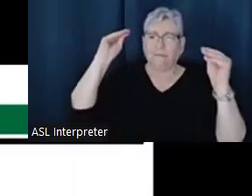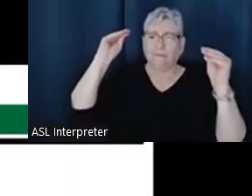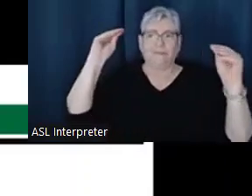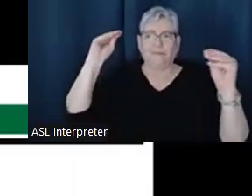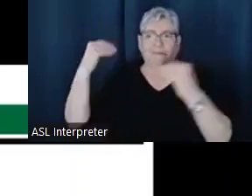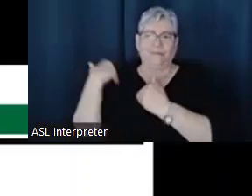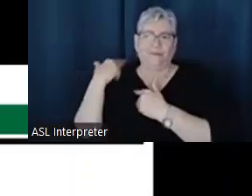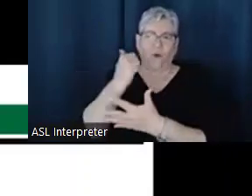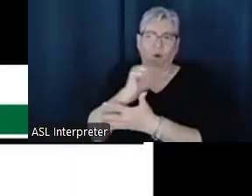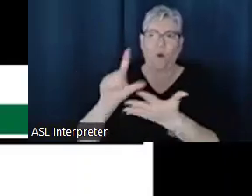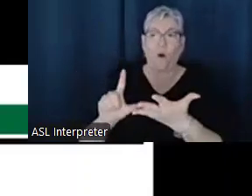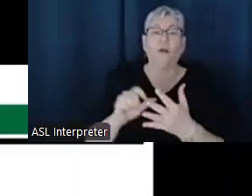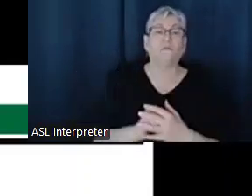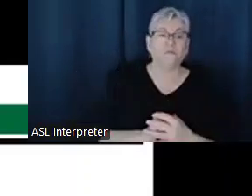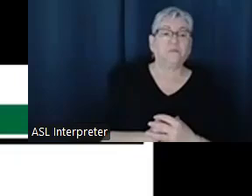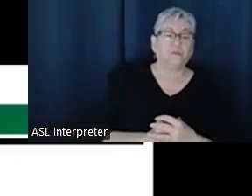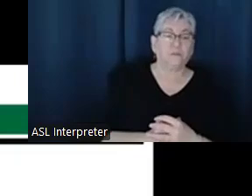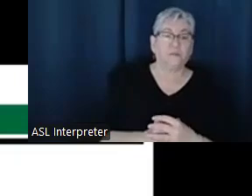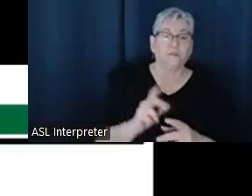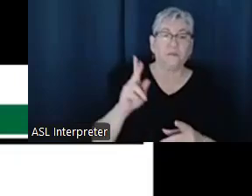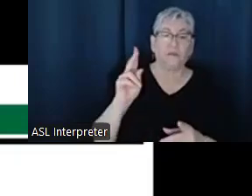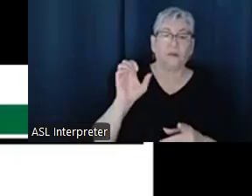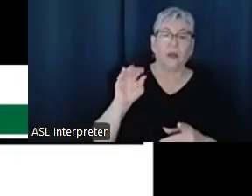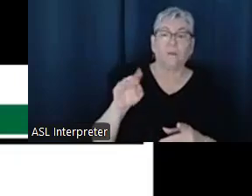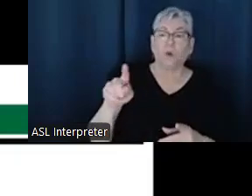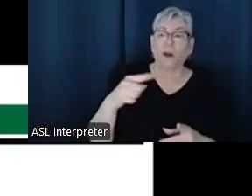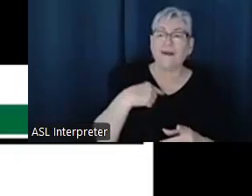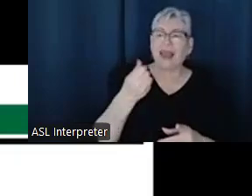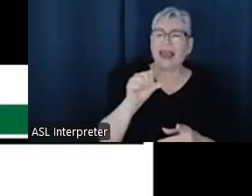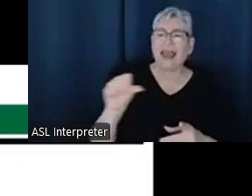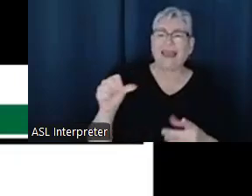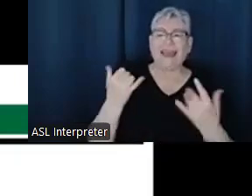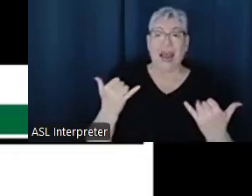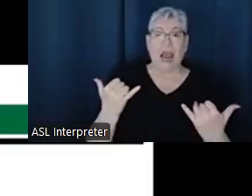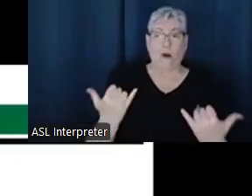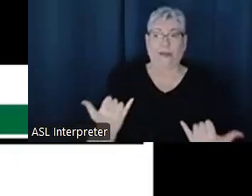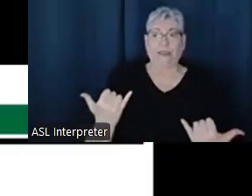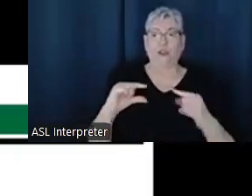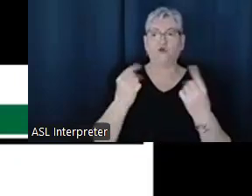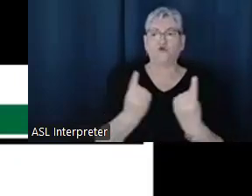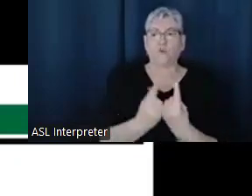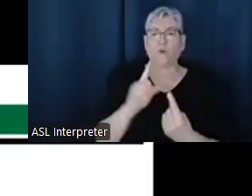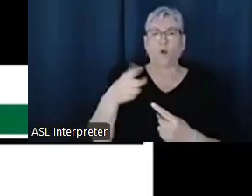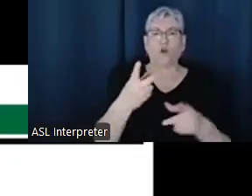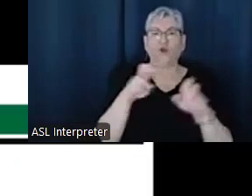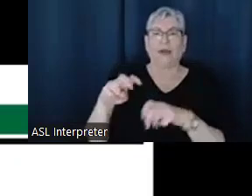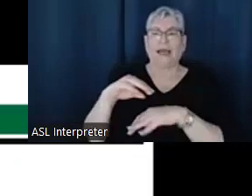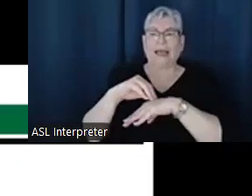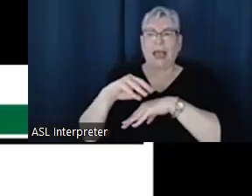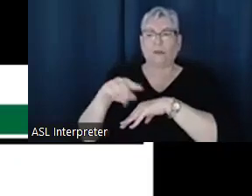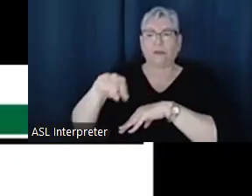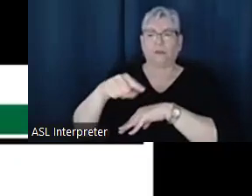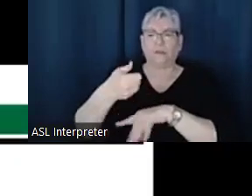All right. So Kim, do you have an existing group or just the transition council itself? Are you looking to